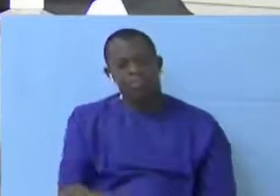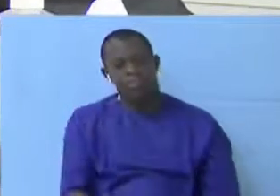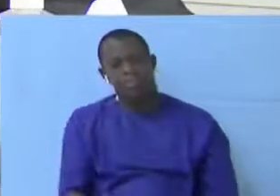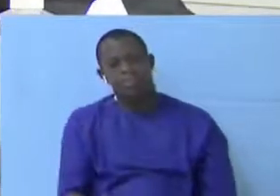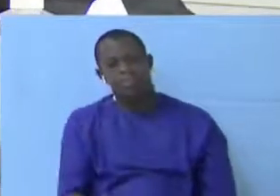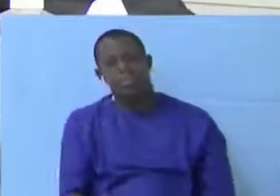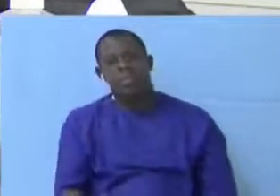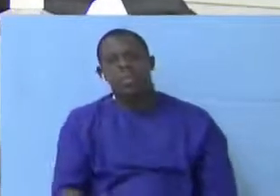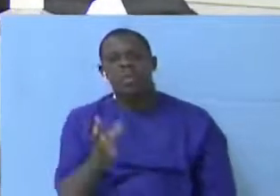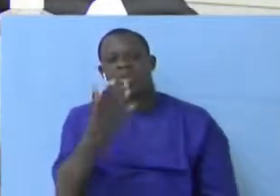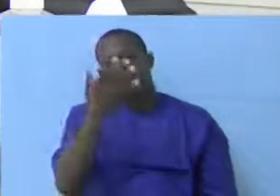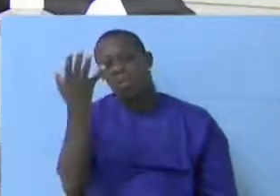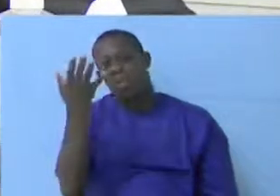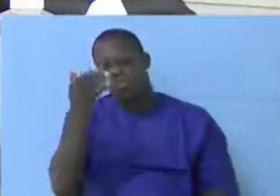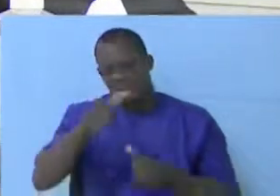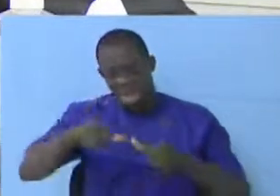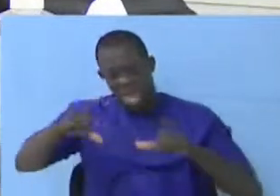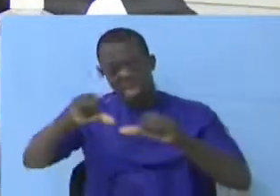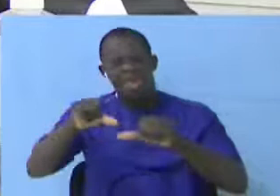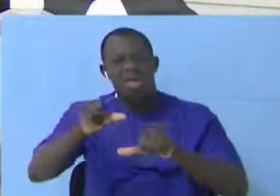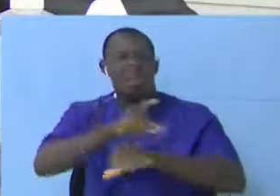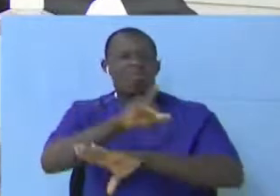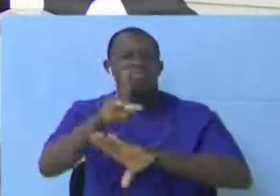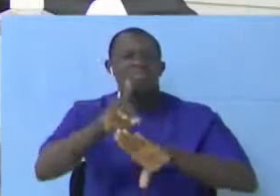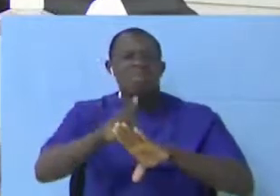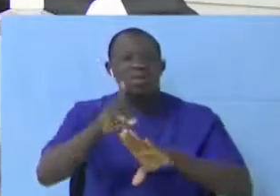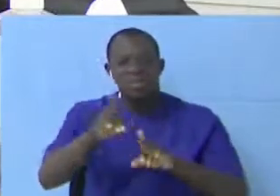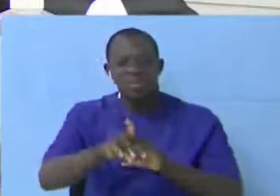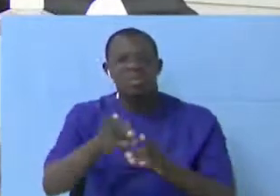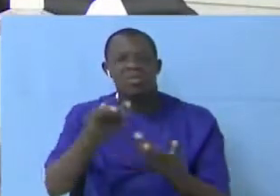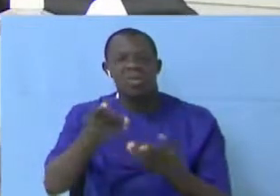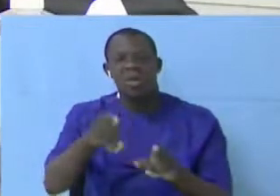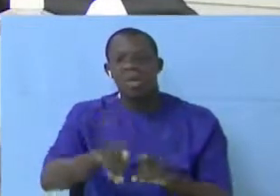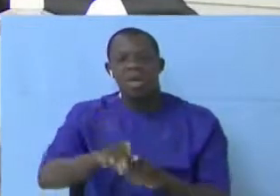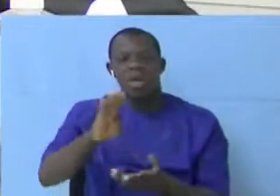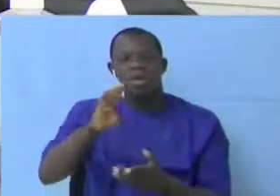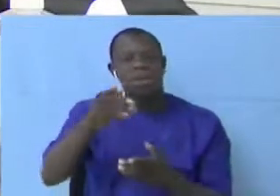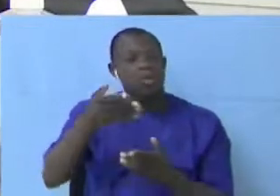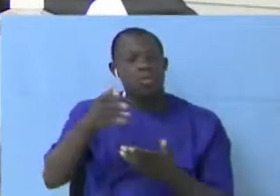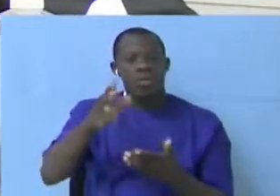And somewhere around sitting corner, you can see the traffic was kind of blocked a little bit.